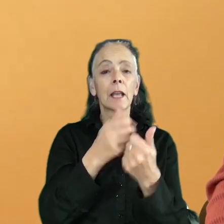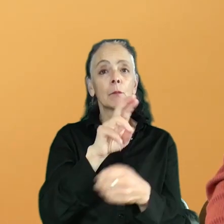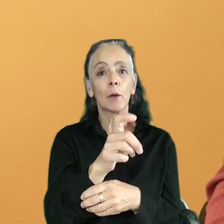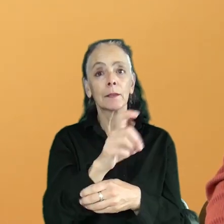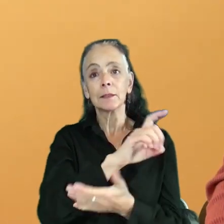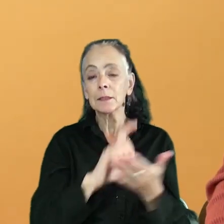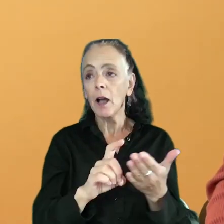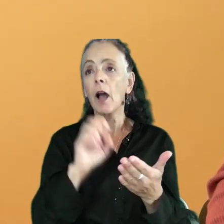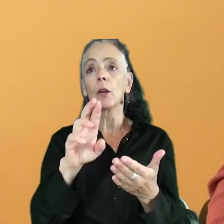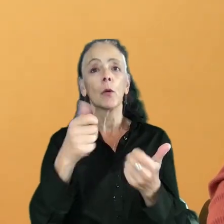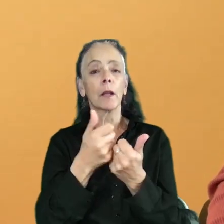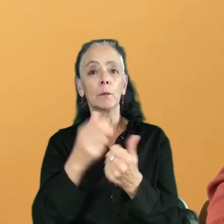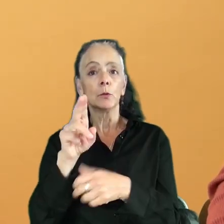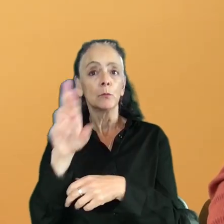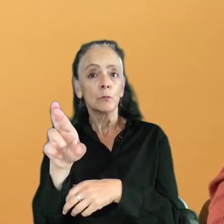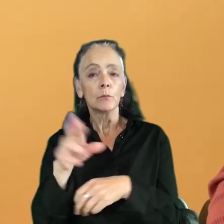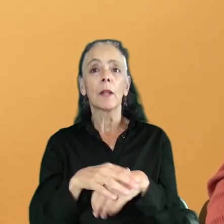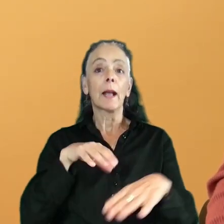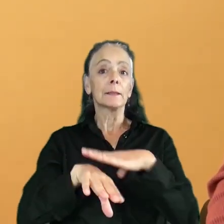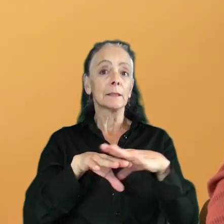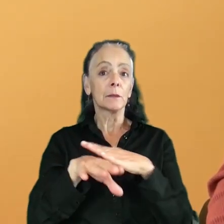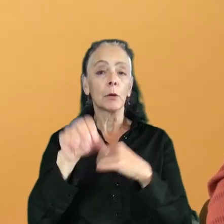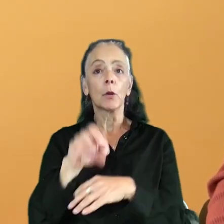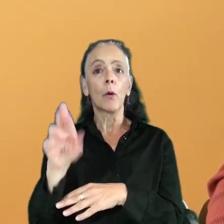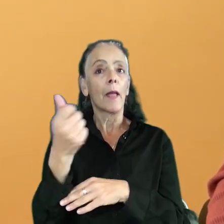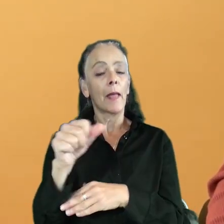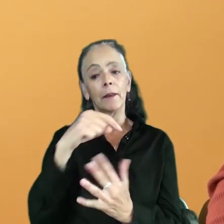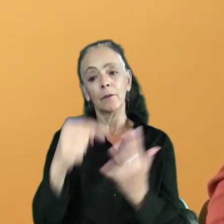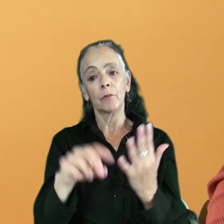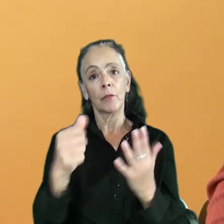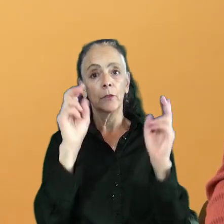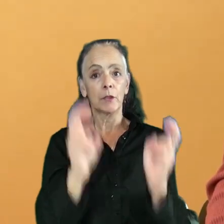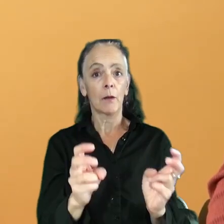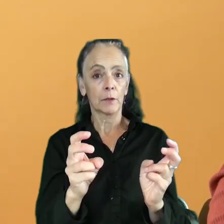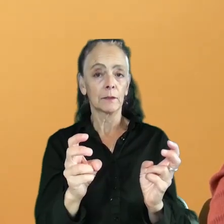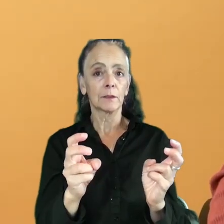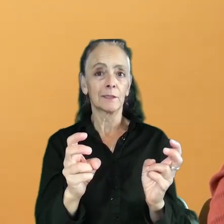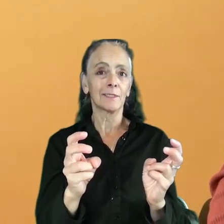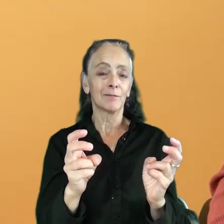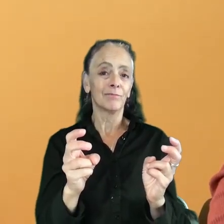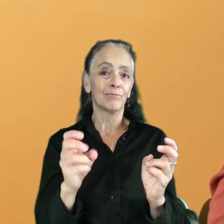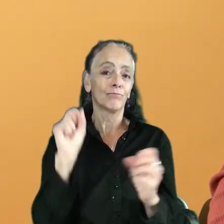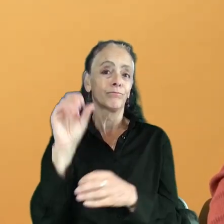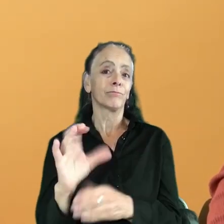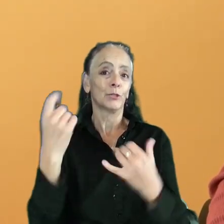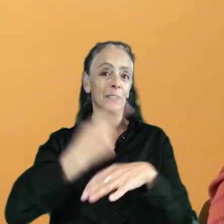games user research accessibility or any of the other topics you hear about today